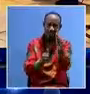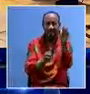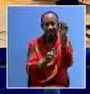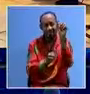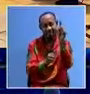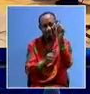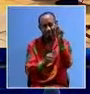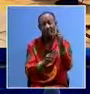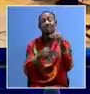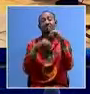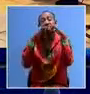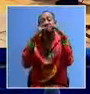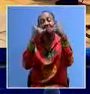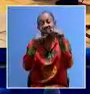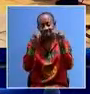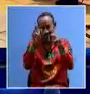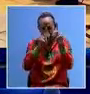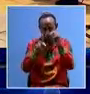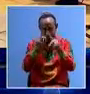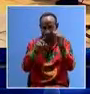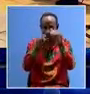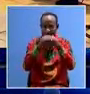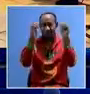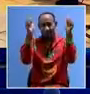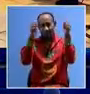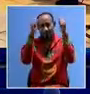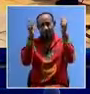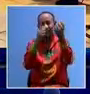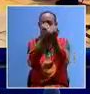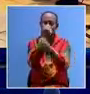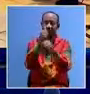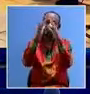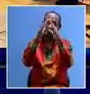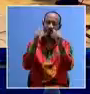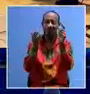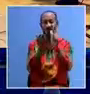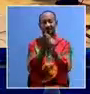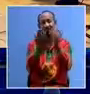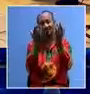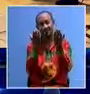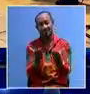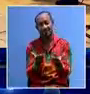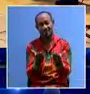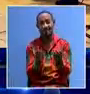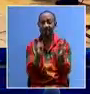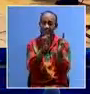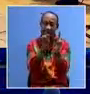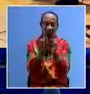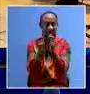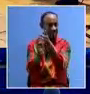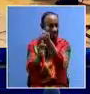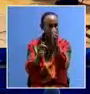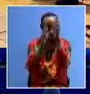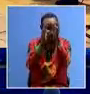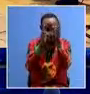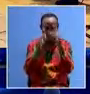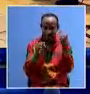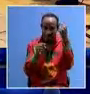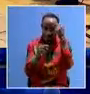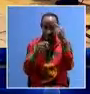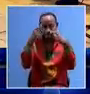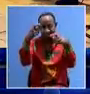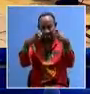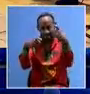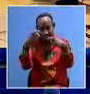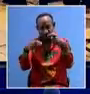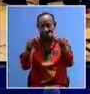heroes during an investiture ceremony at State House in Lusaka today. Others honored are governance and